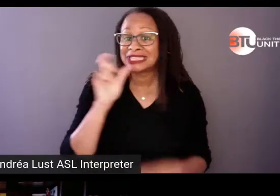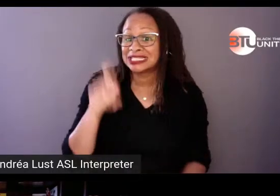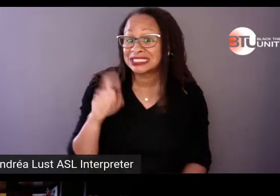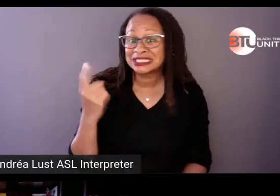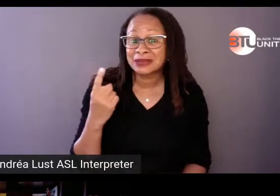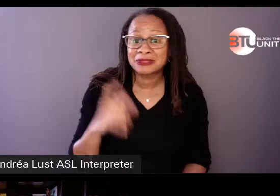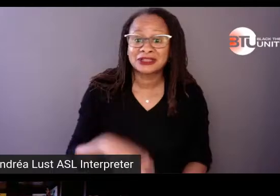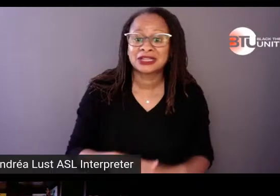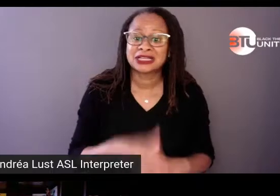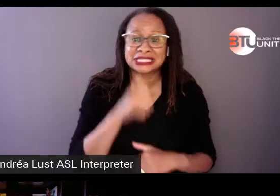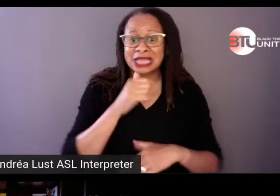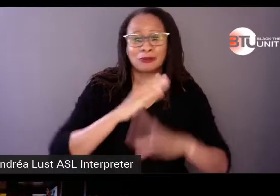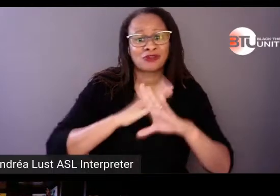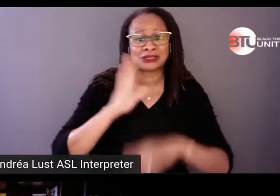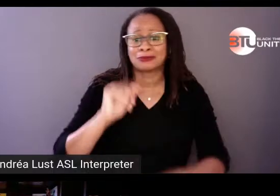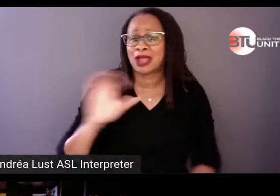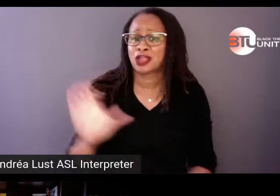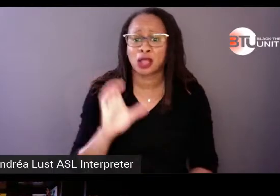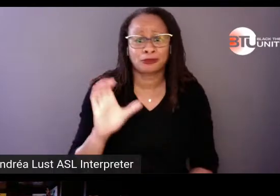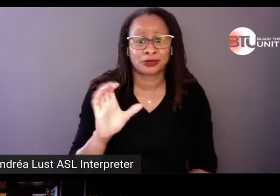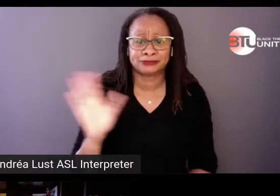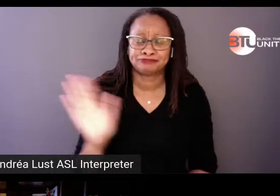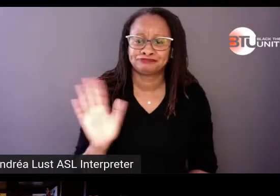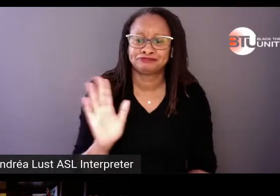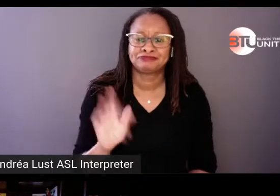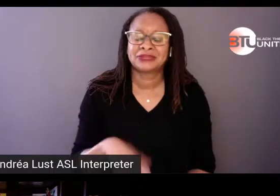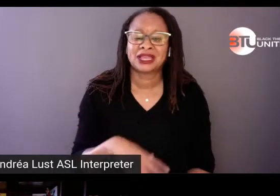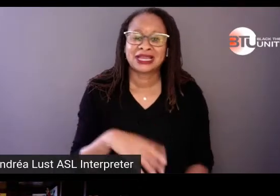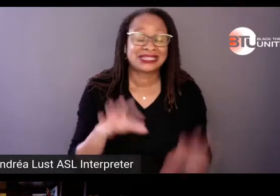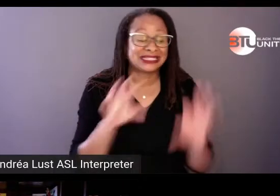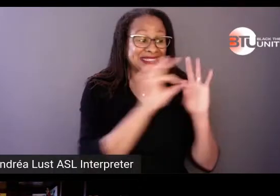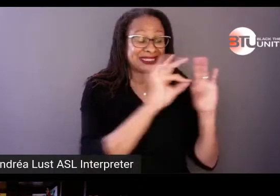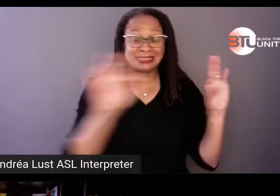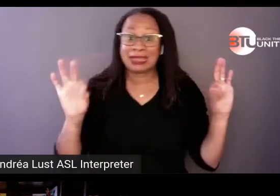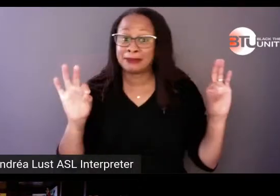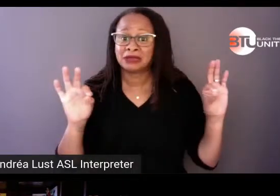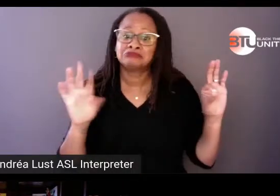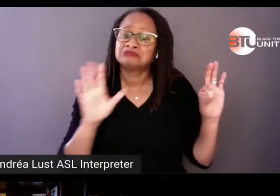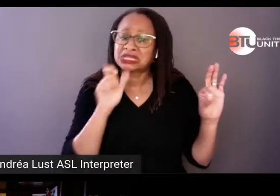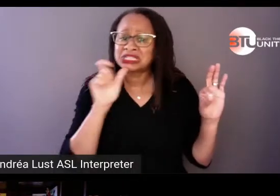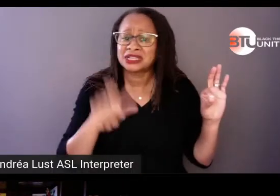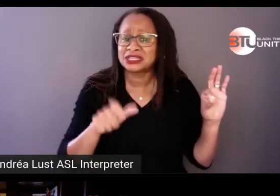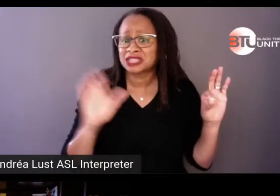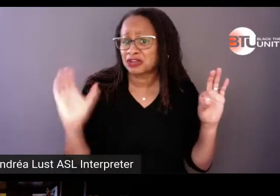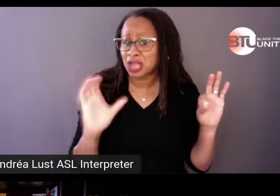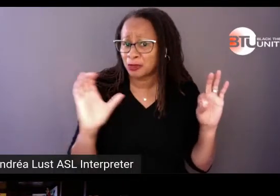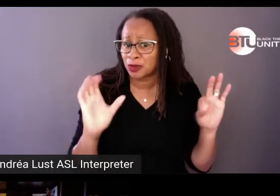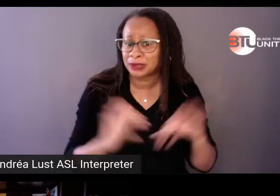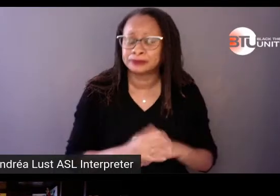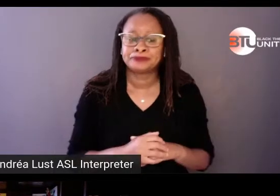that's, it's not protected by copyright, just like a statement that you make, it's not necessarily copyrightable.